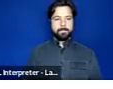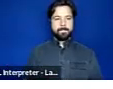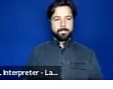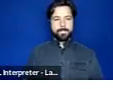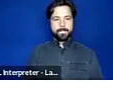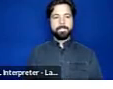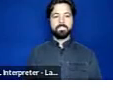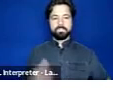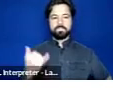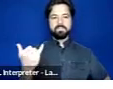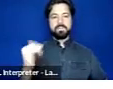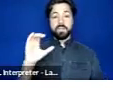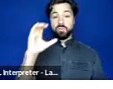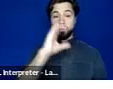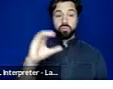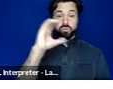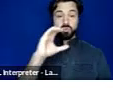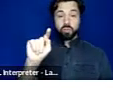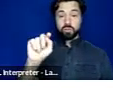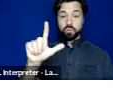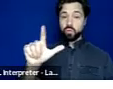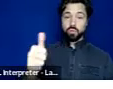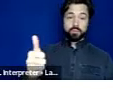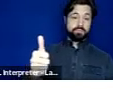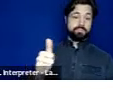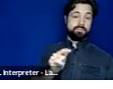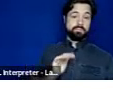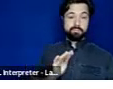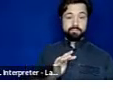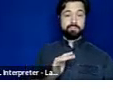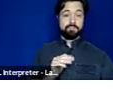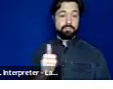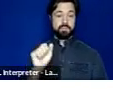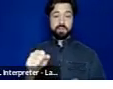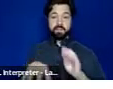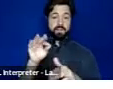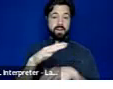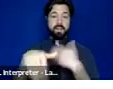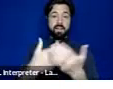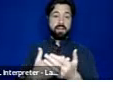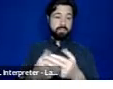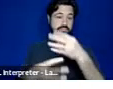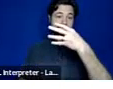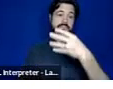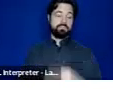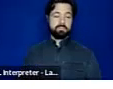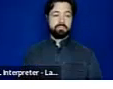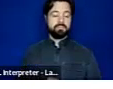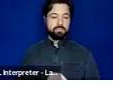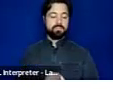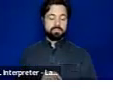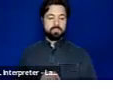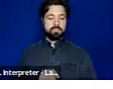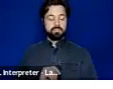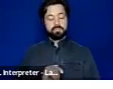So the search tool is great. It will help you find all sorts of things. There's another search